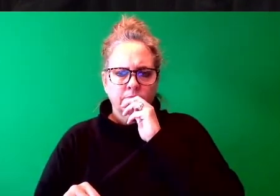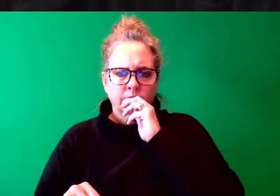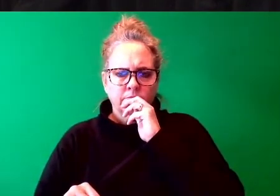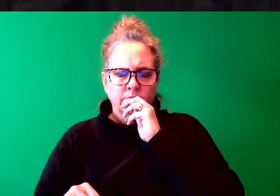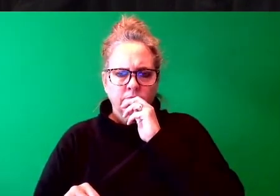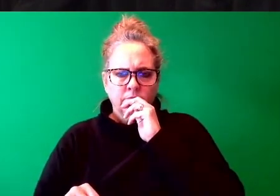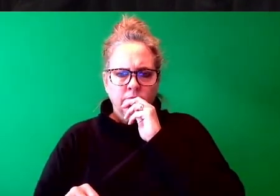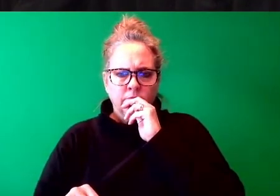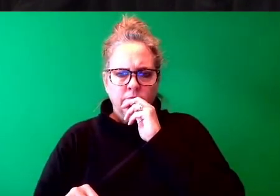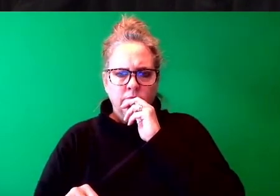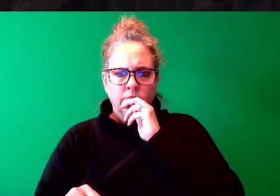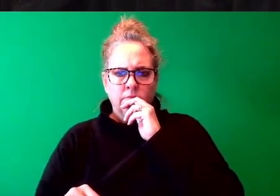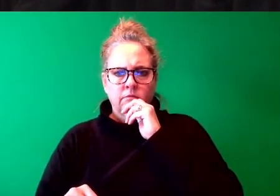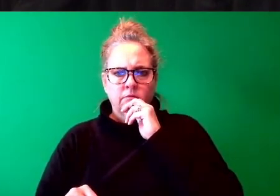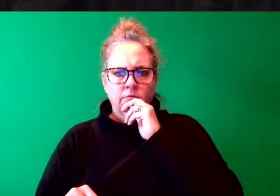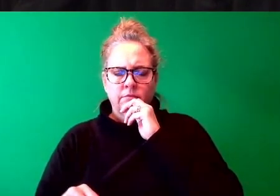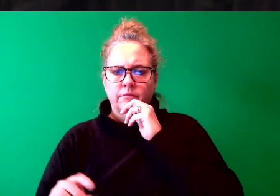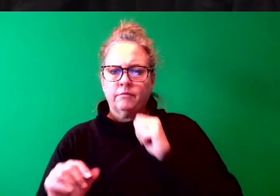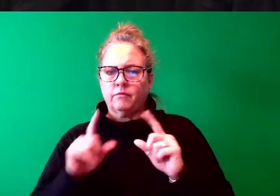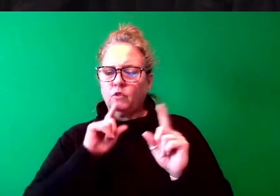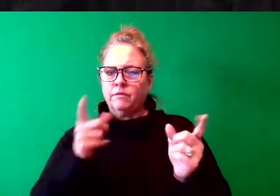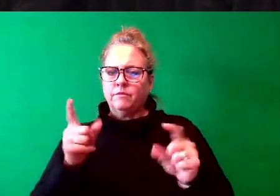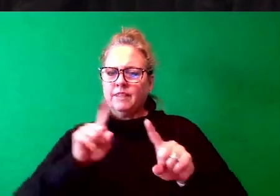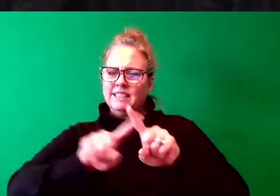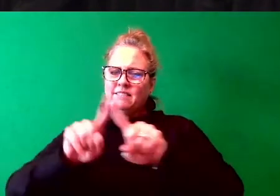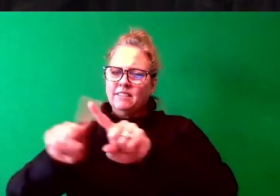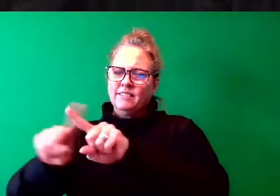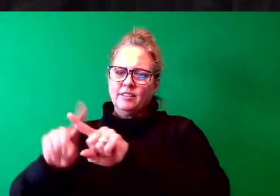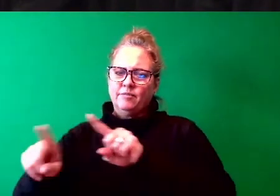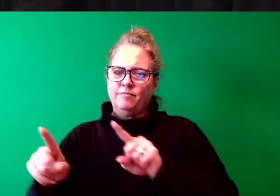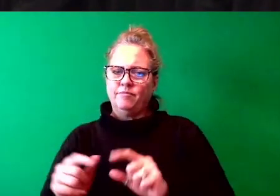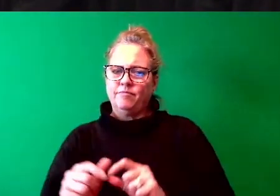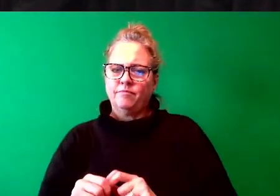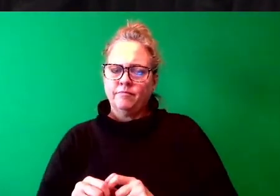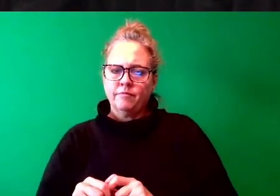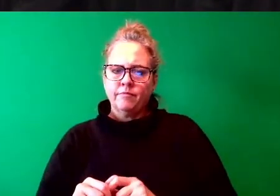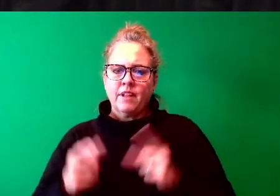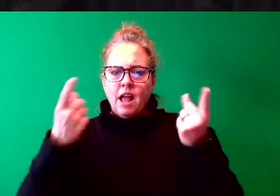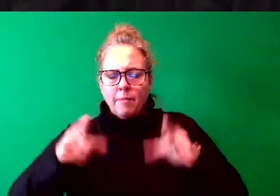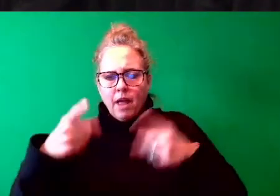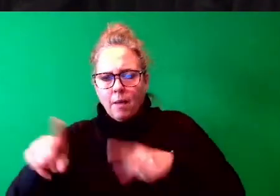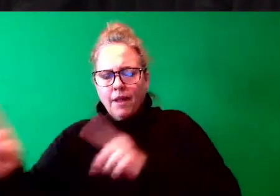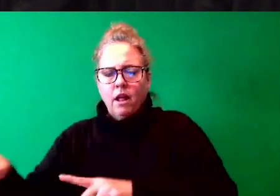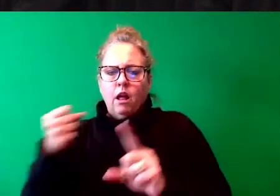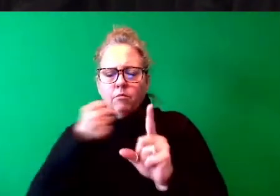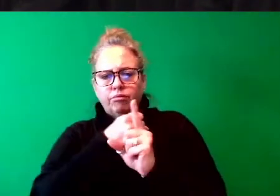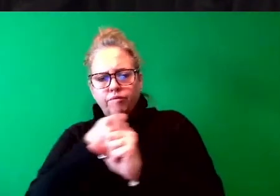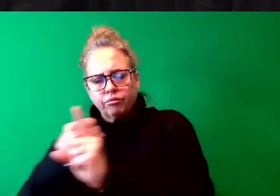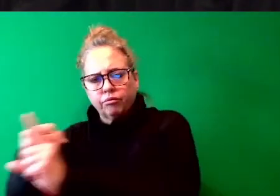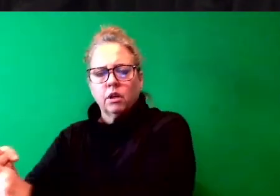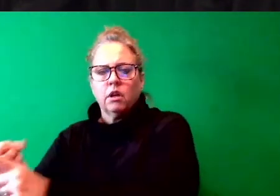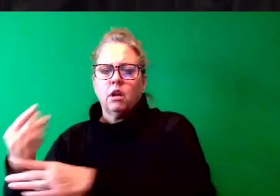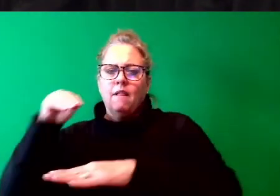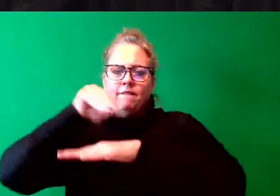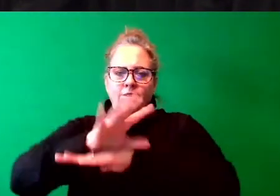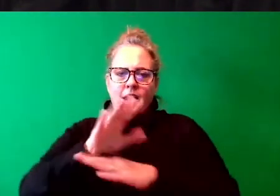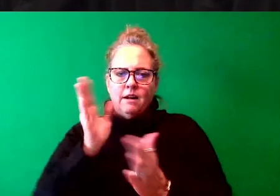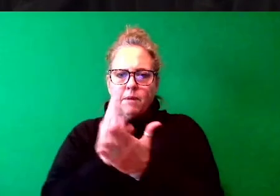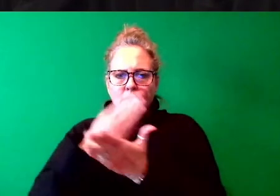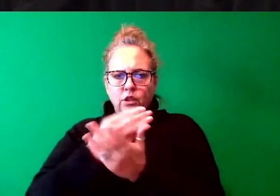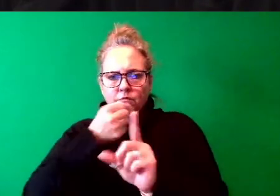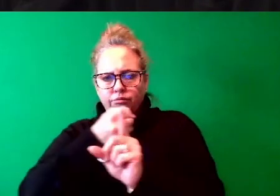just different dynamics that have gone on for the past year. I would also say that the Board of County Commissioners have